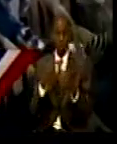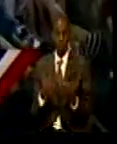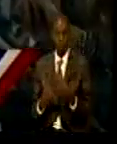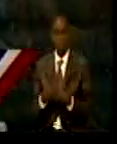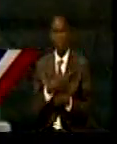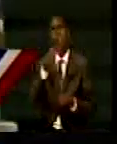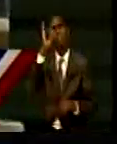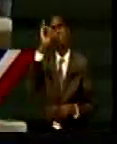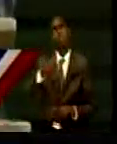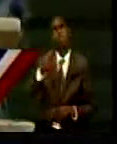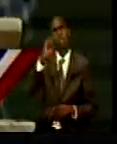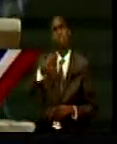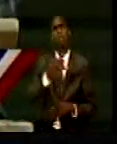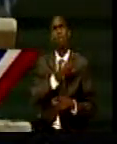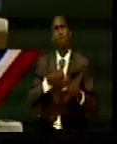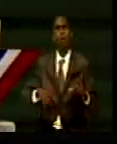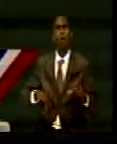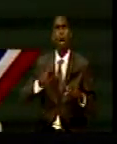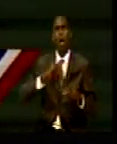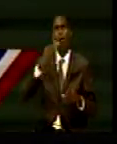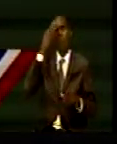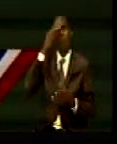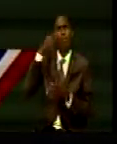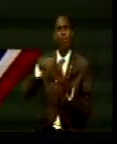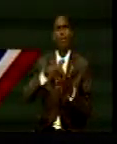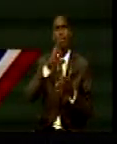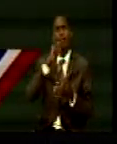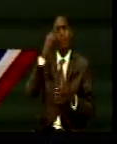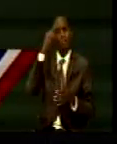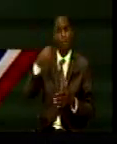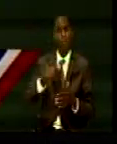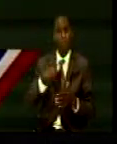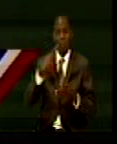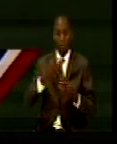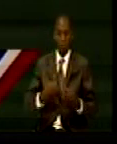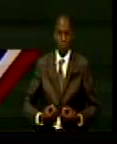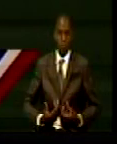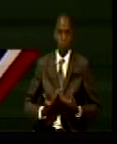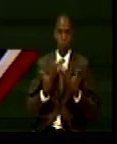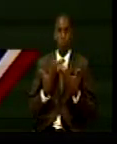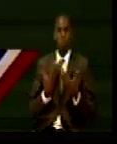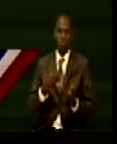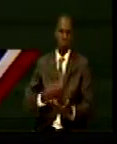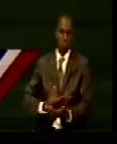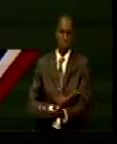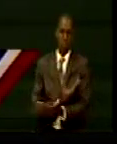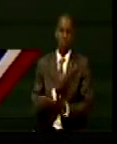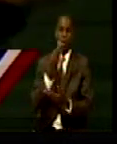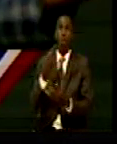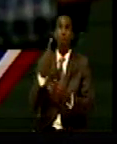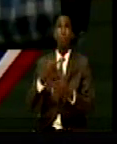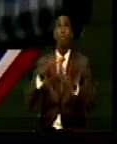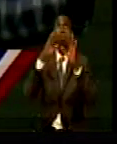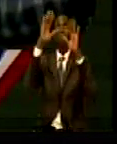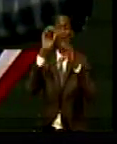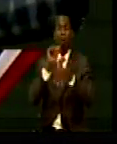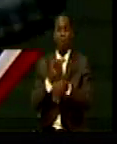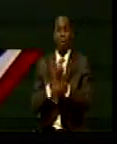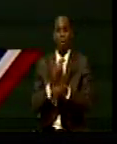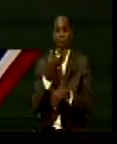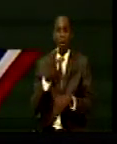know this is for me. The impartation of the miracle, our